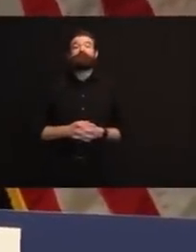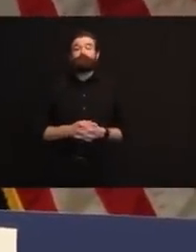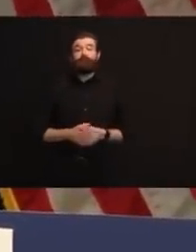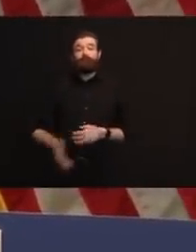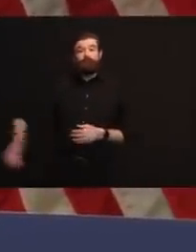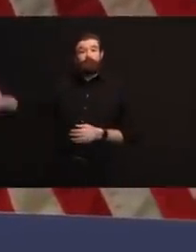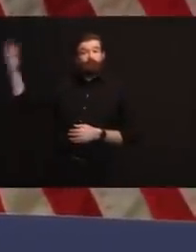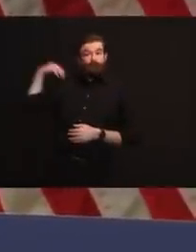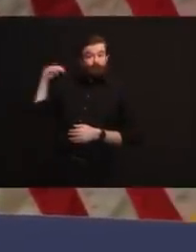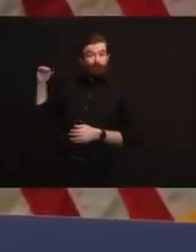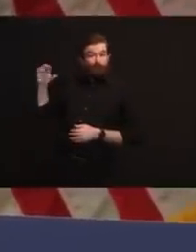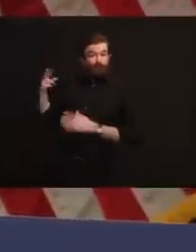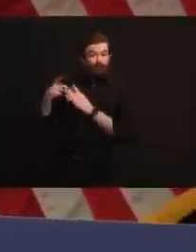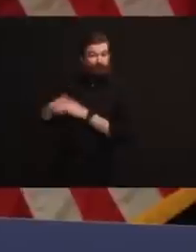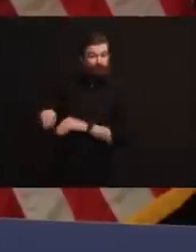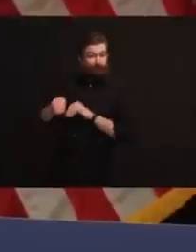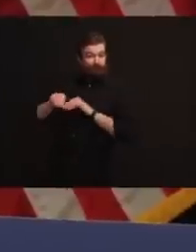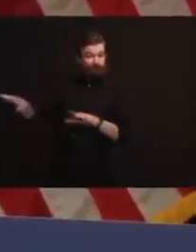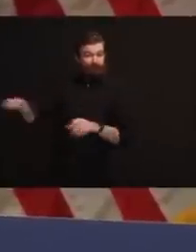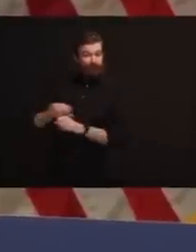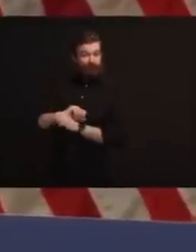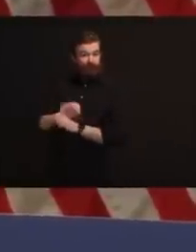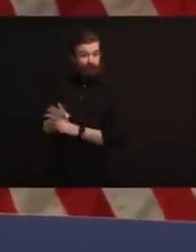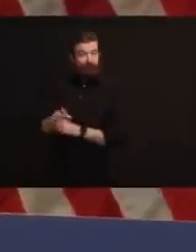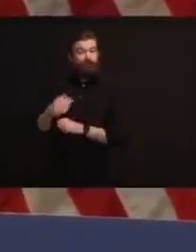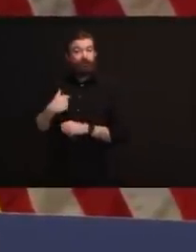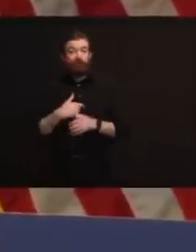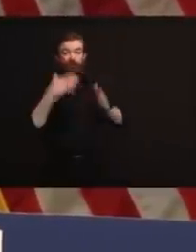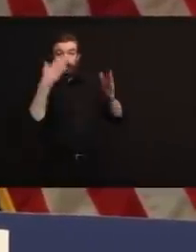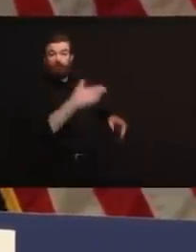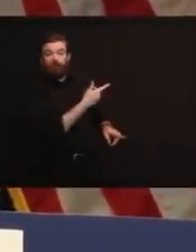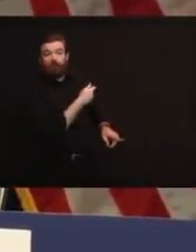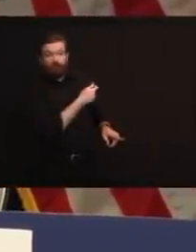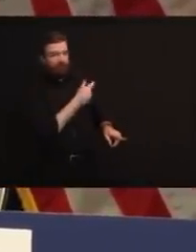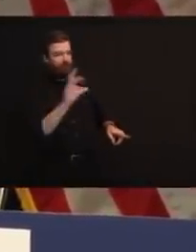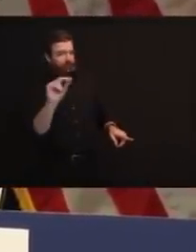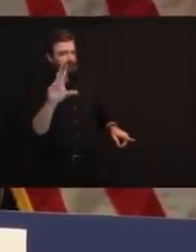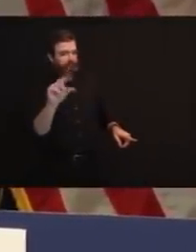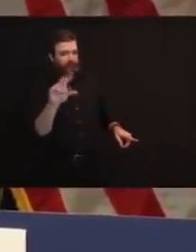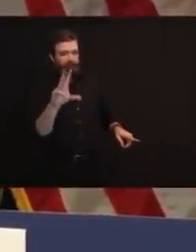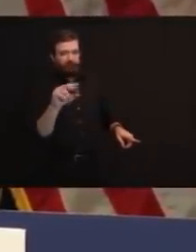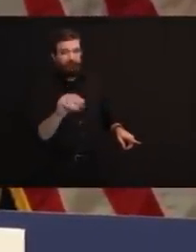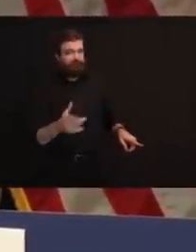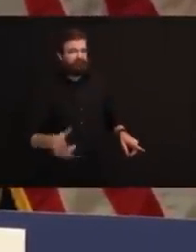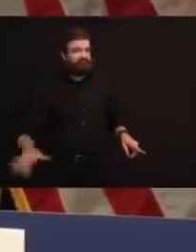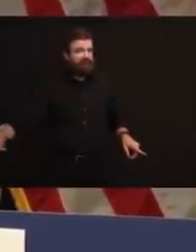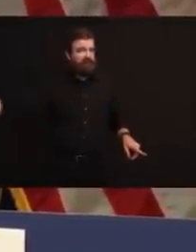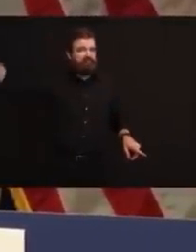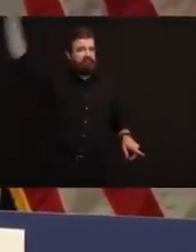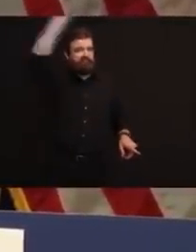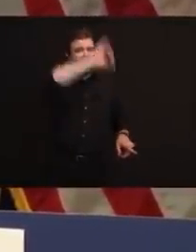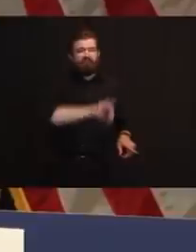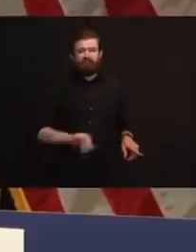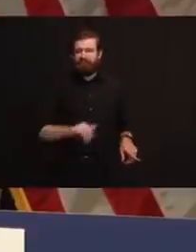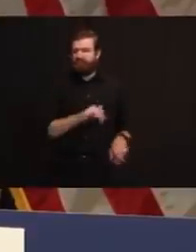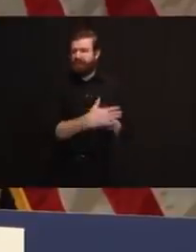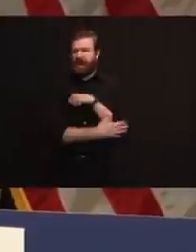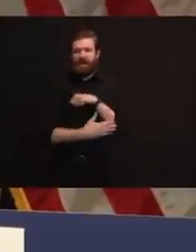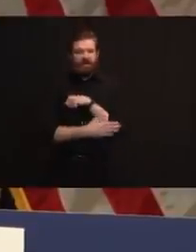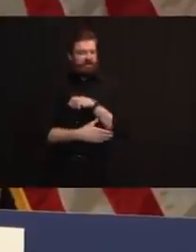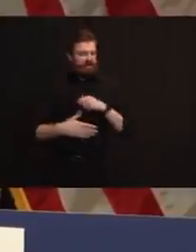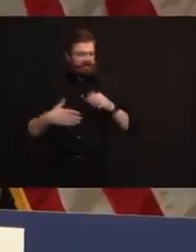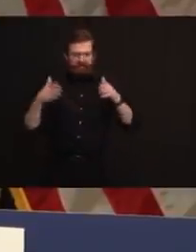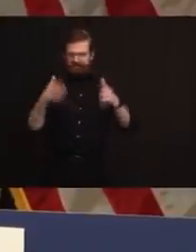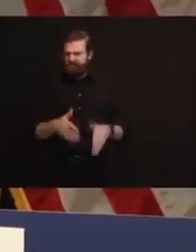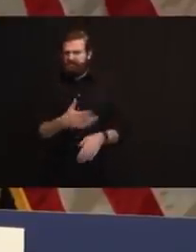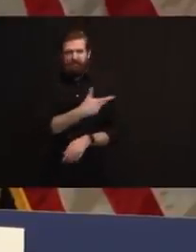actually not on vaccines by anyone throughout the country, not just in New Jersey. And at that time, as you recall, with the rapid